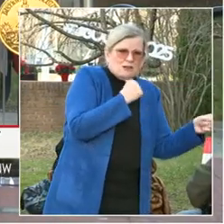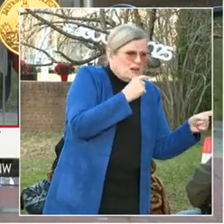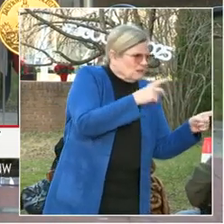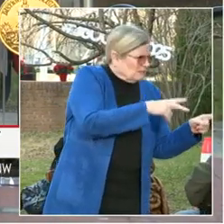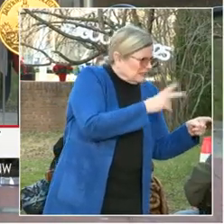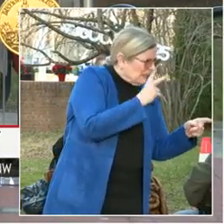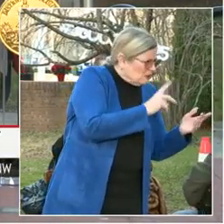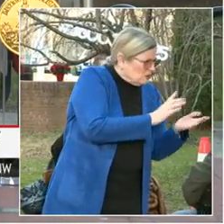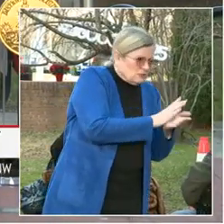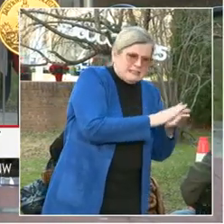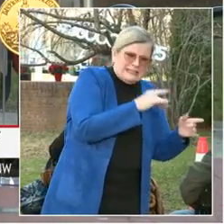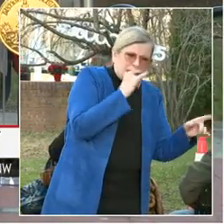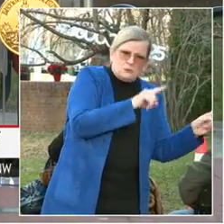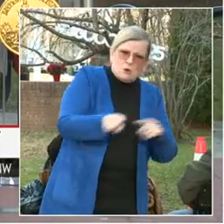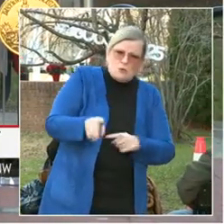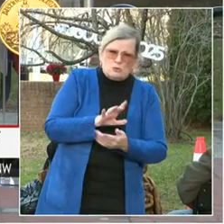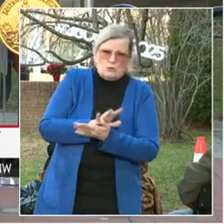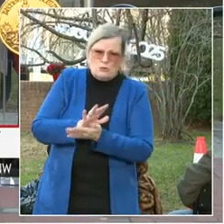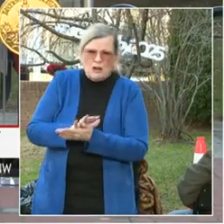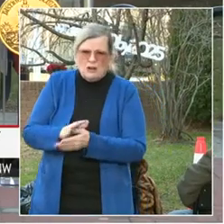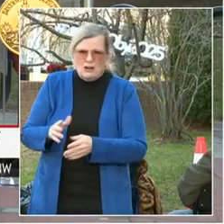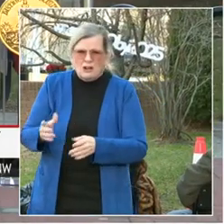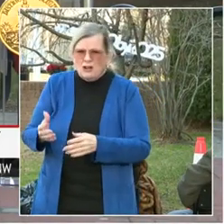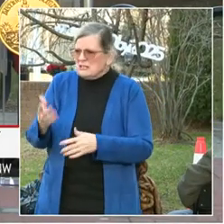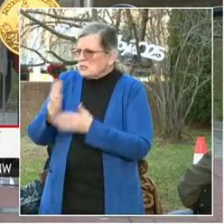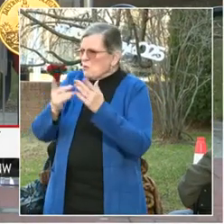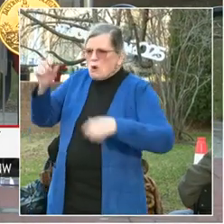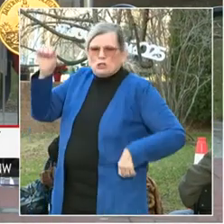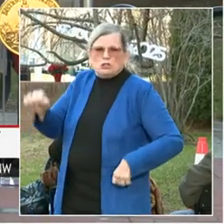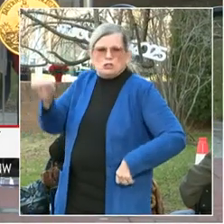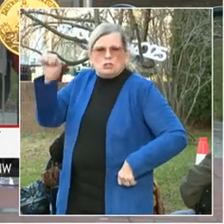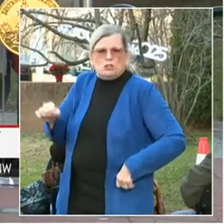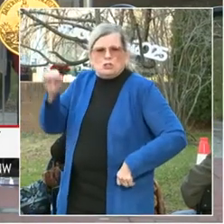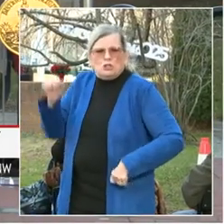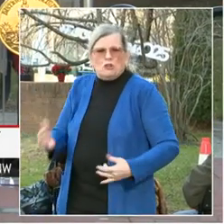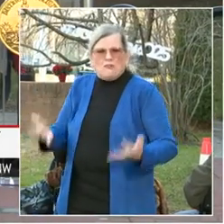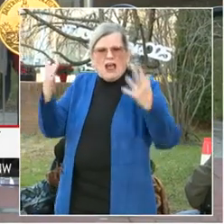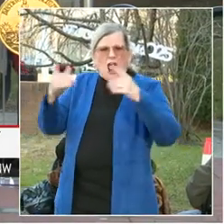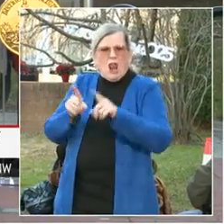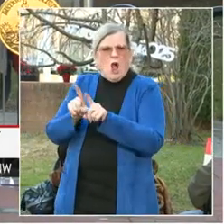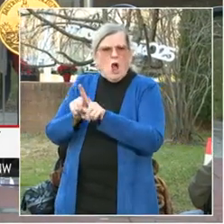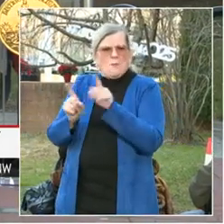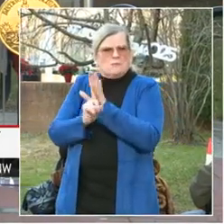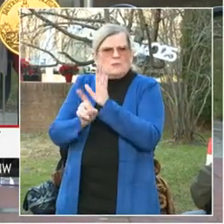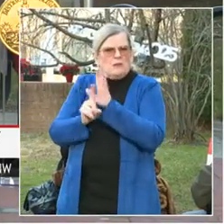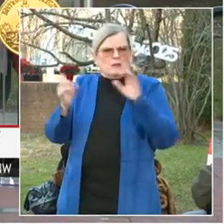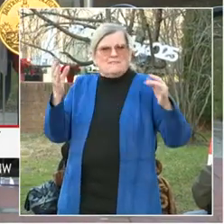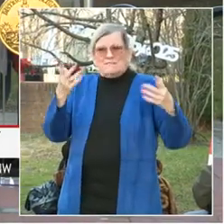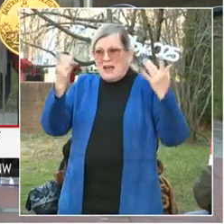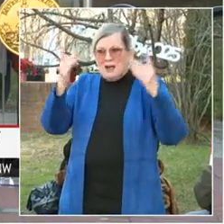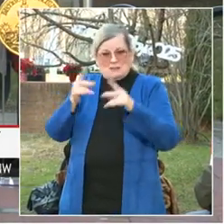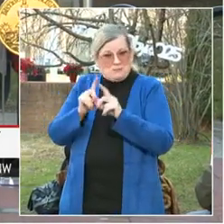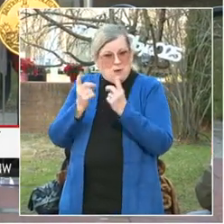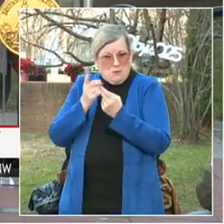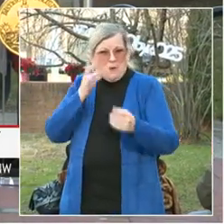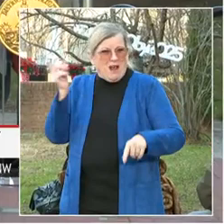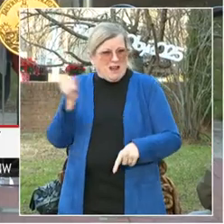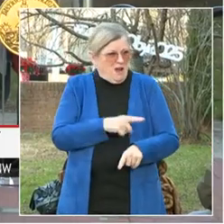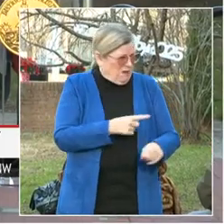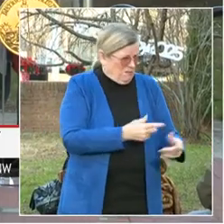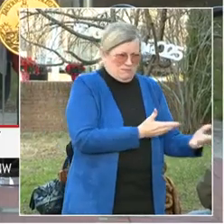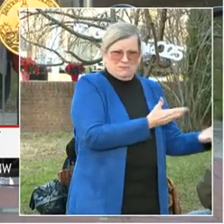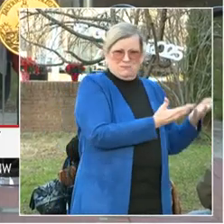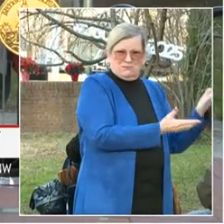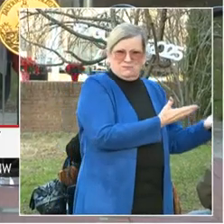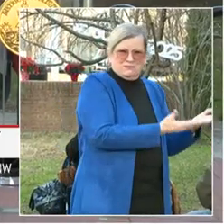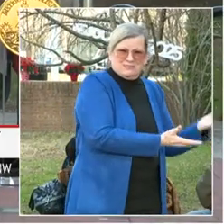the fire alarm so many times in my apartment last Friday. The fire department said they won't come anymore because it's a real fire. They threw furniture out of the window that hit